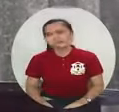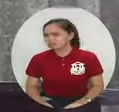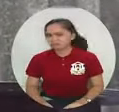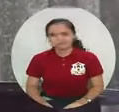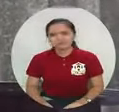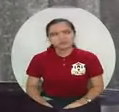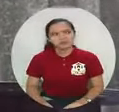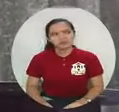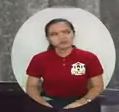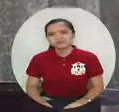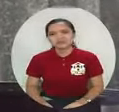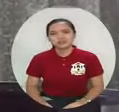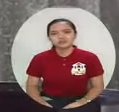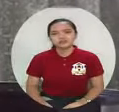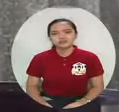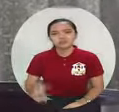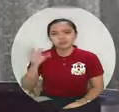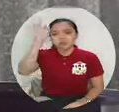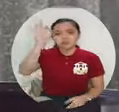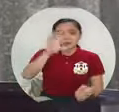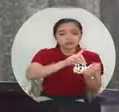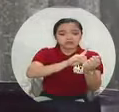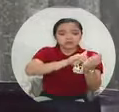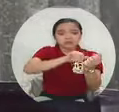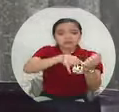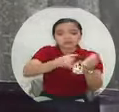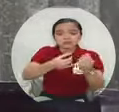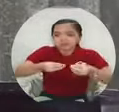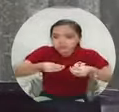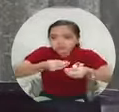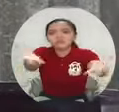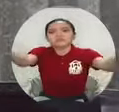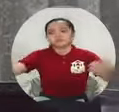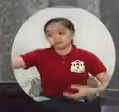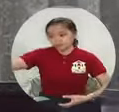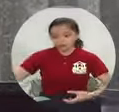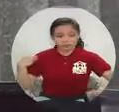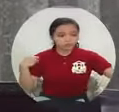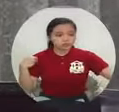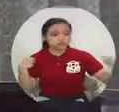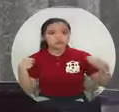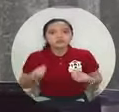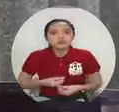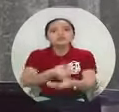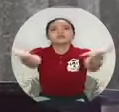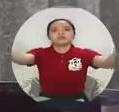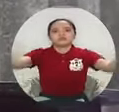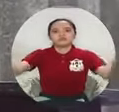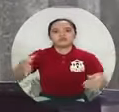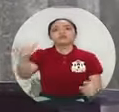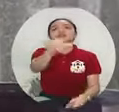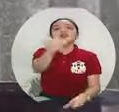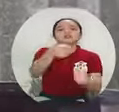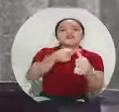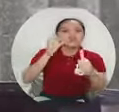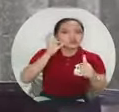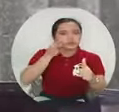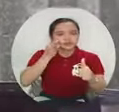use the first fruit himself. But basically, scripturally speaking, first fruit giving